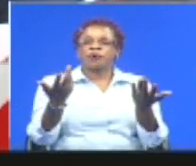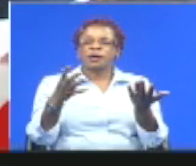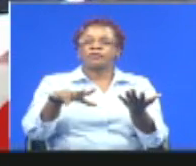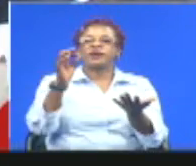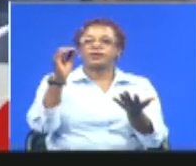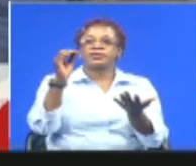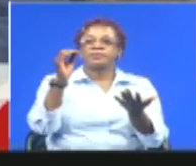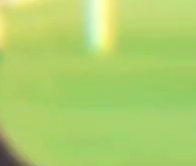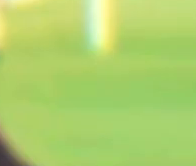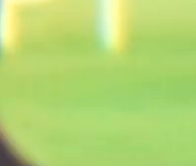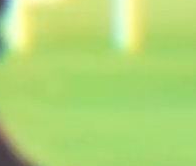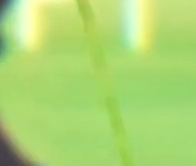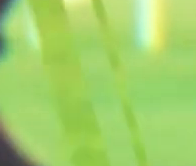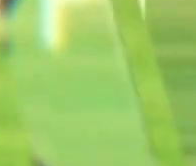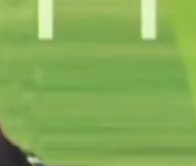in high school.